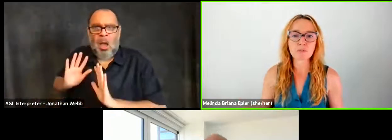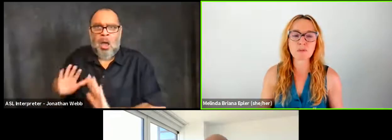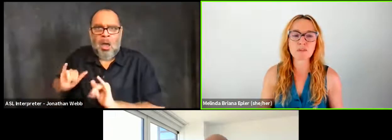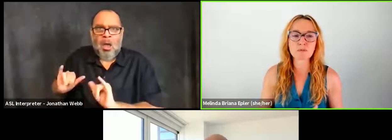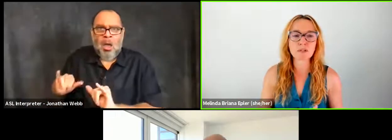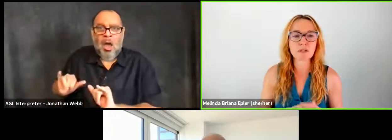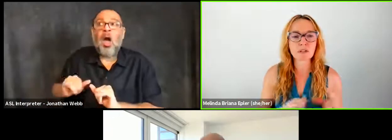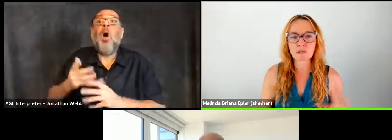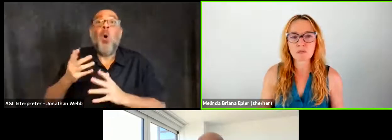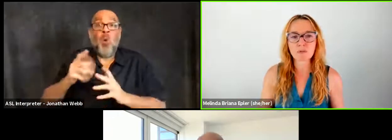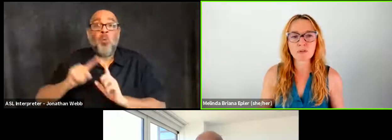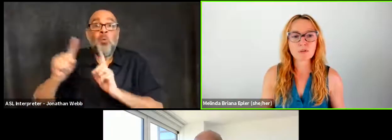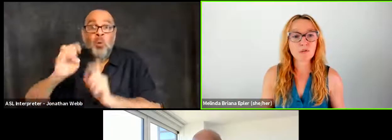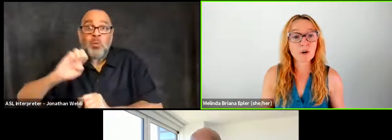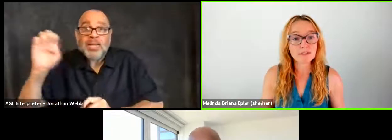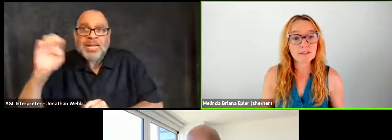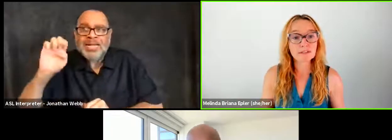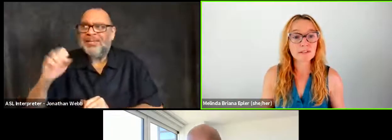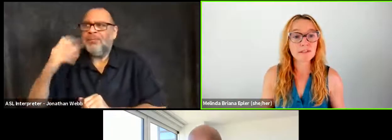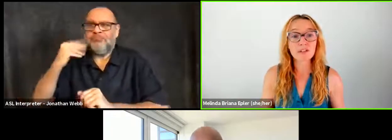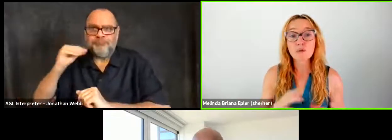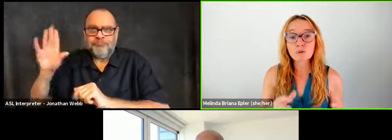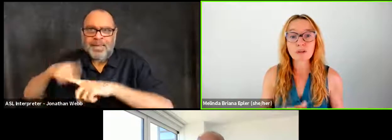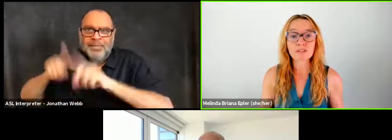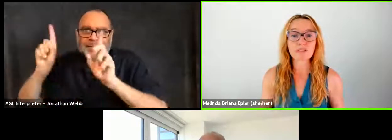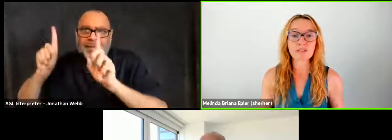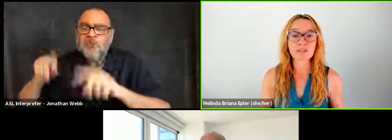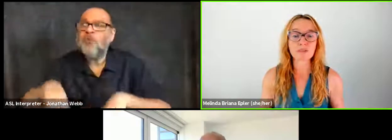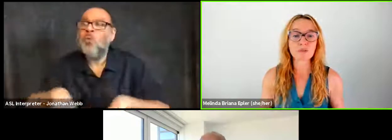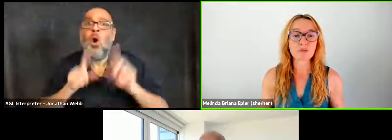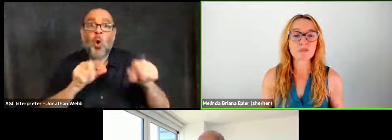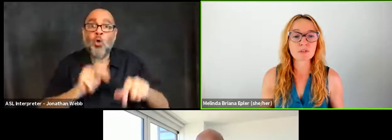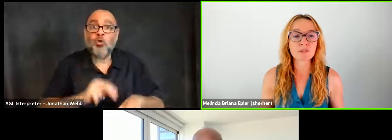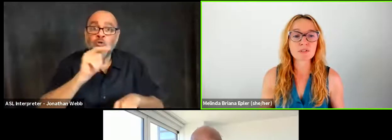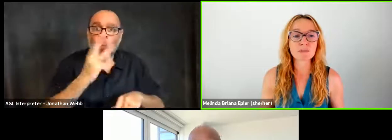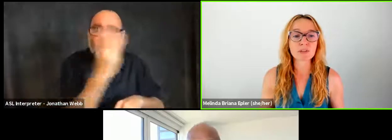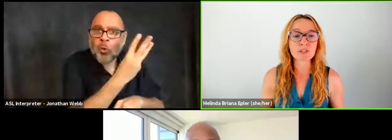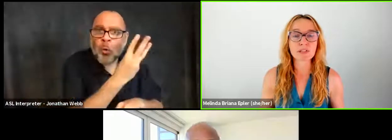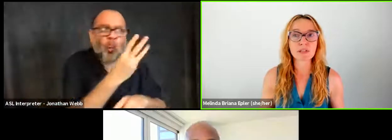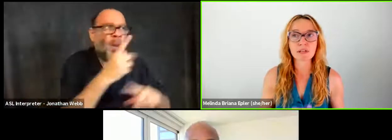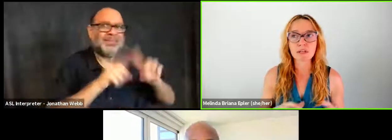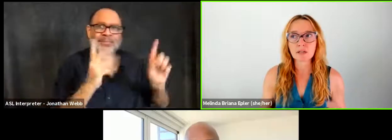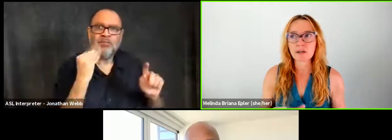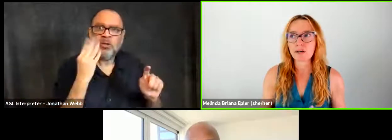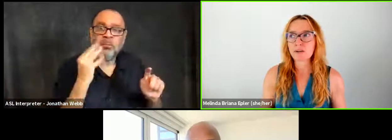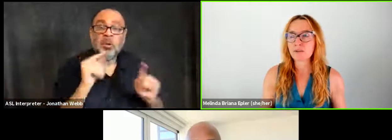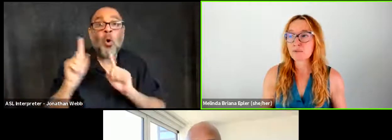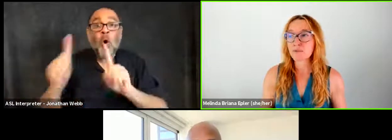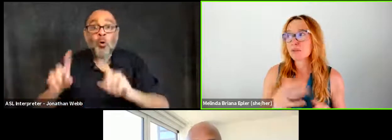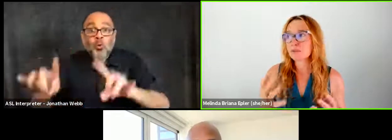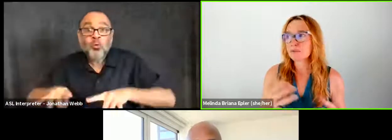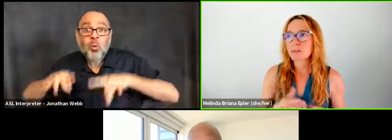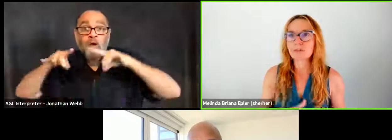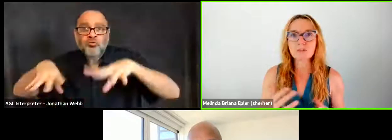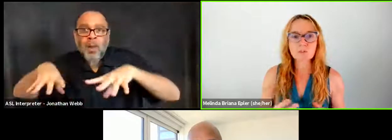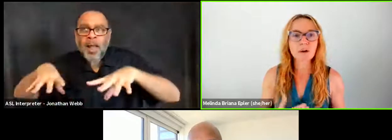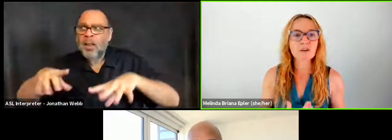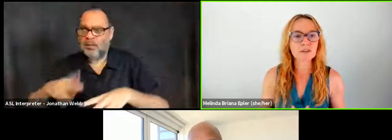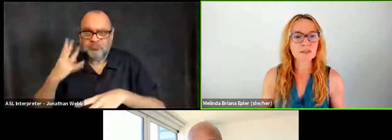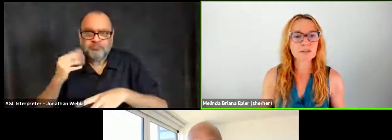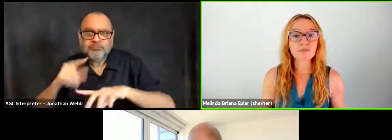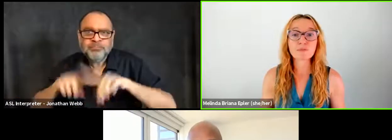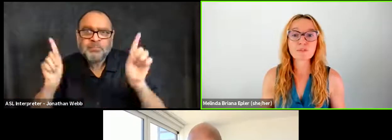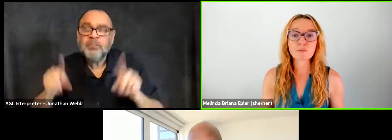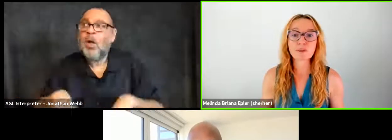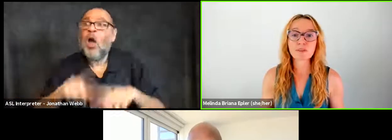another experience. We go to the West, Northwest, we have a different experience. And go to London or